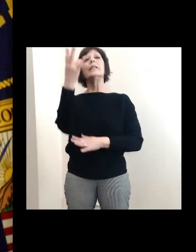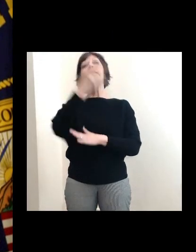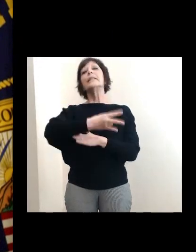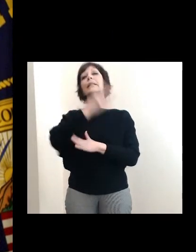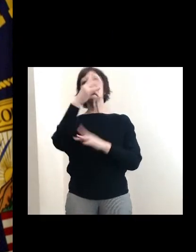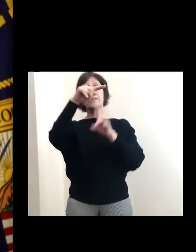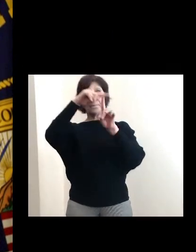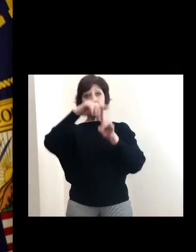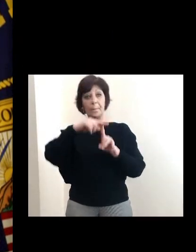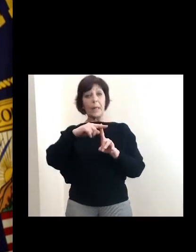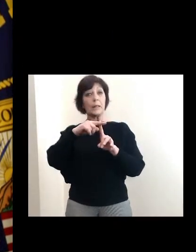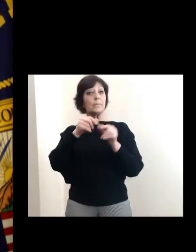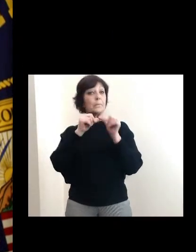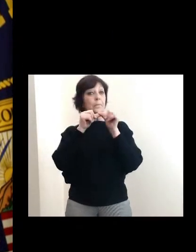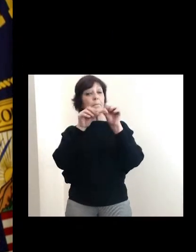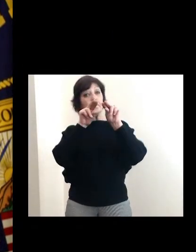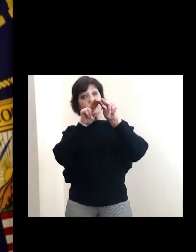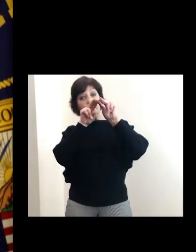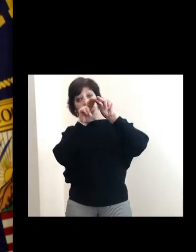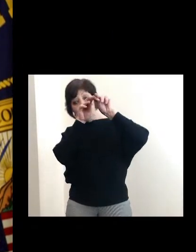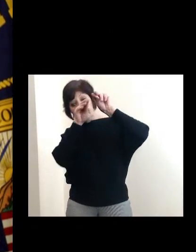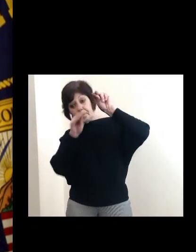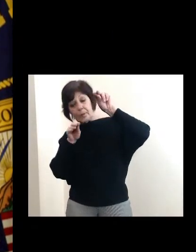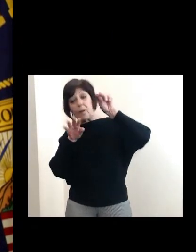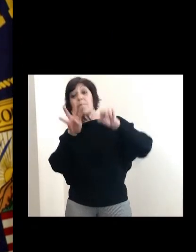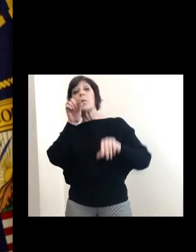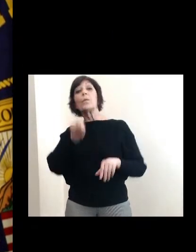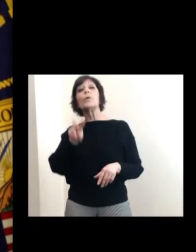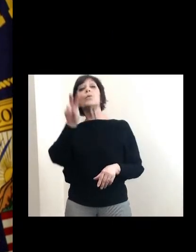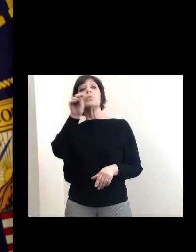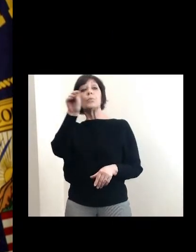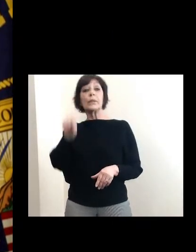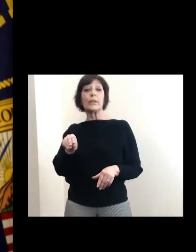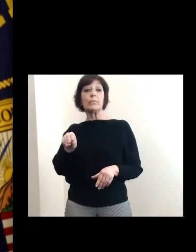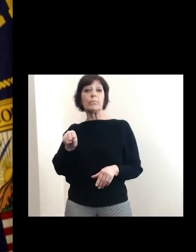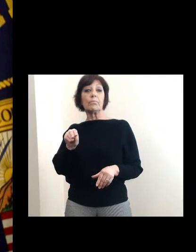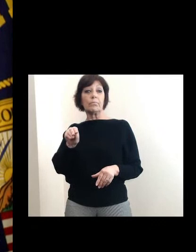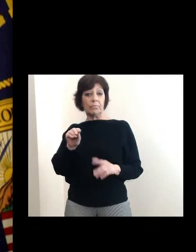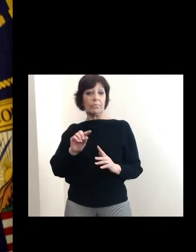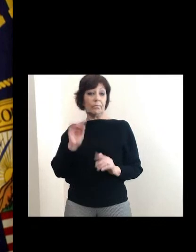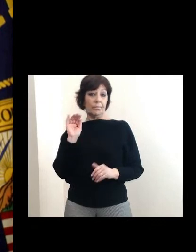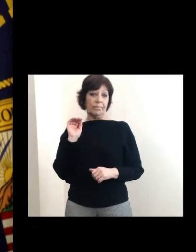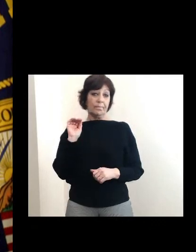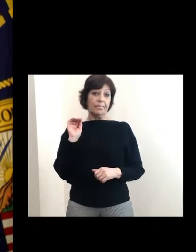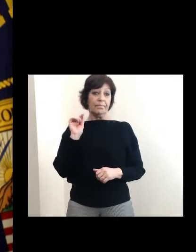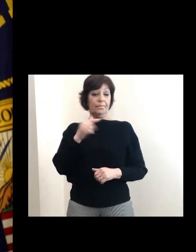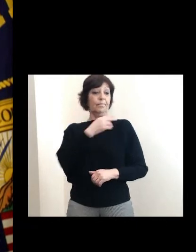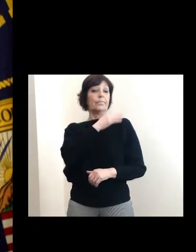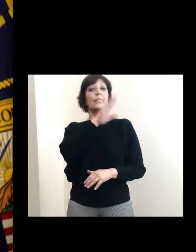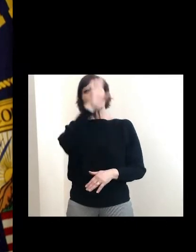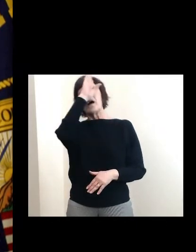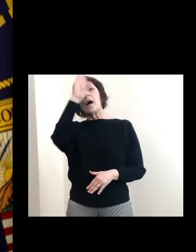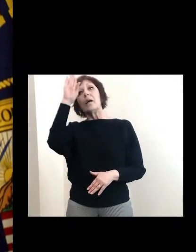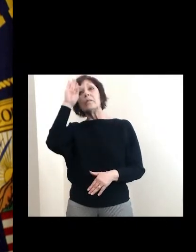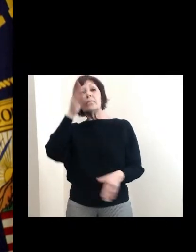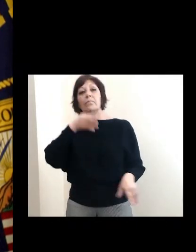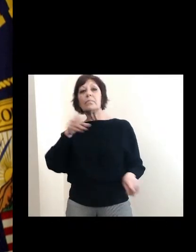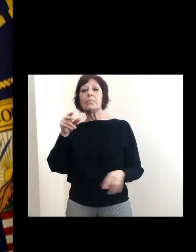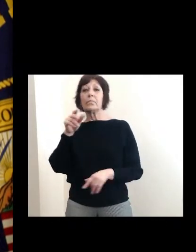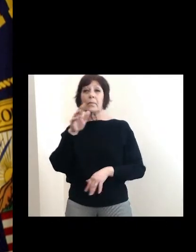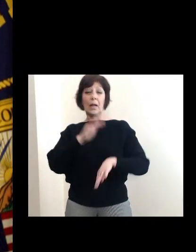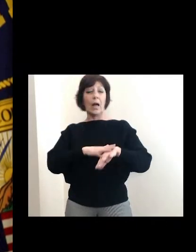positivity rate continues to reduce. It's now 4.2%, effective as of that date. The hospitalizations on the 21st